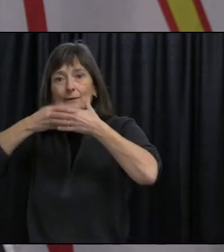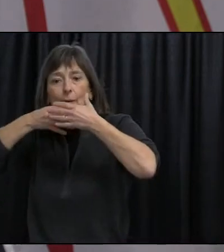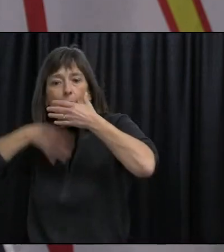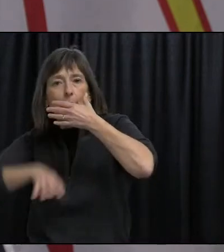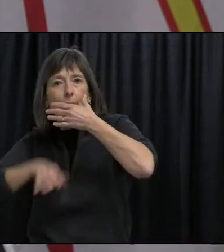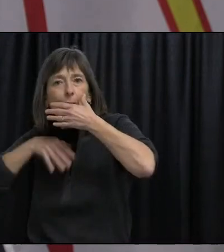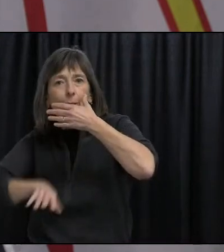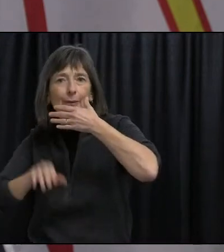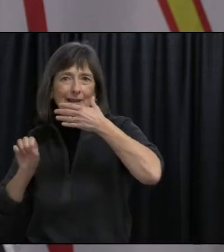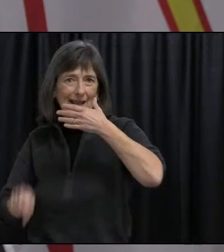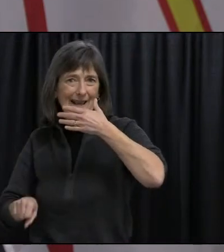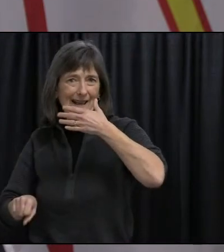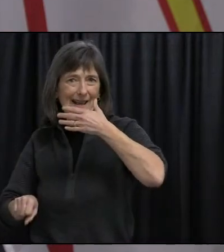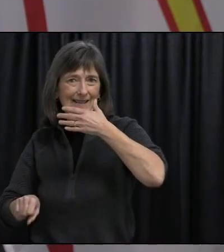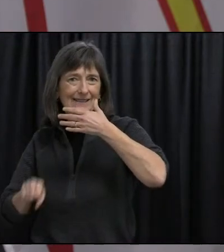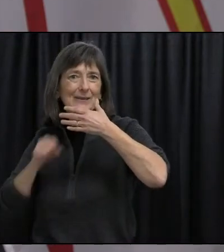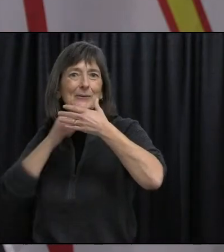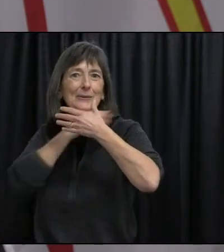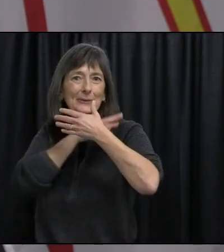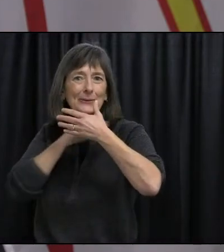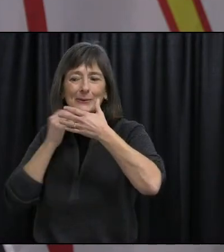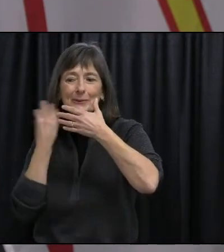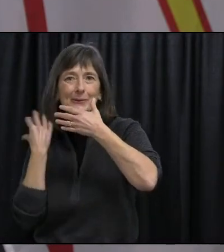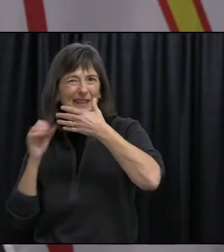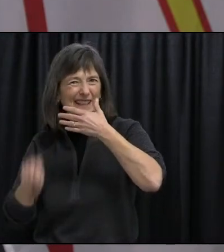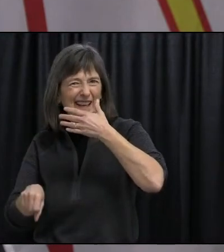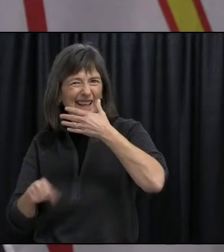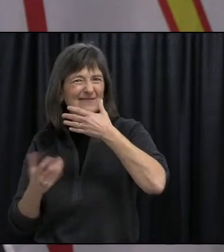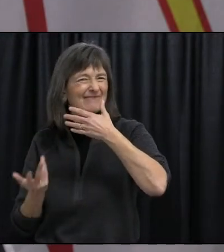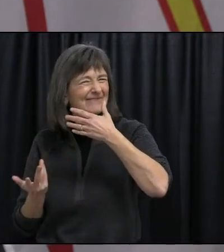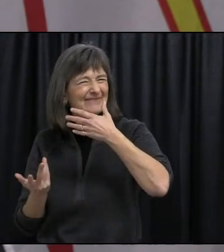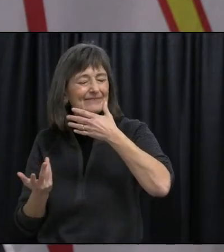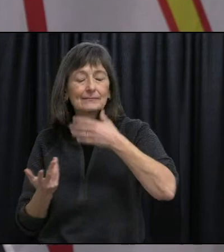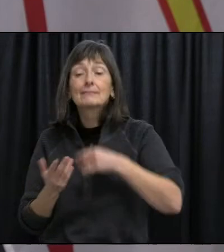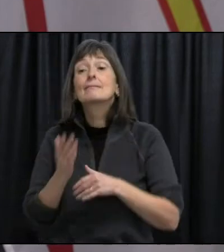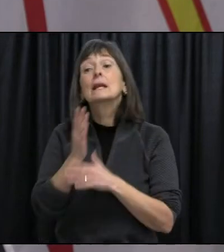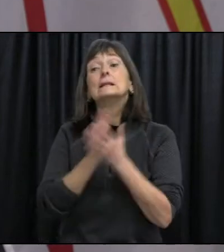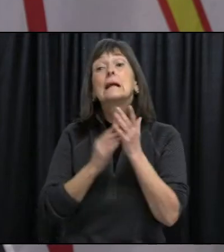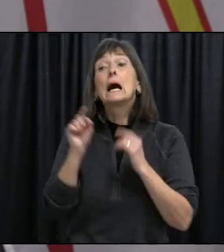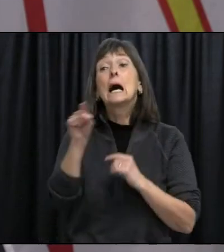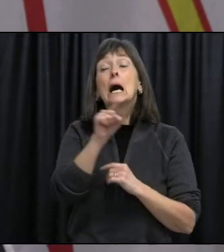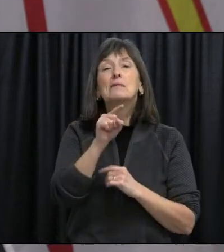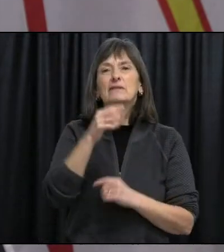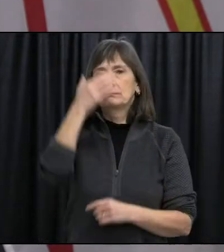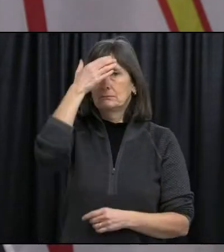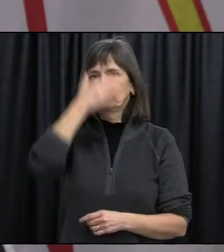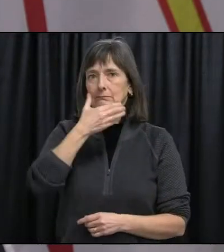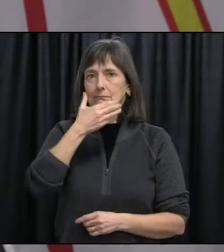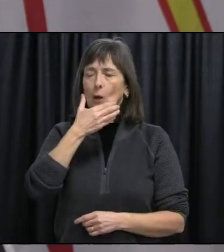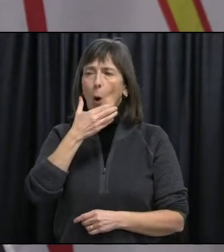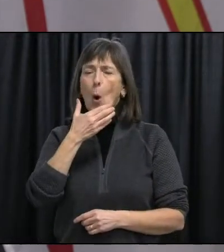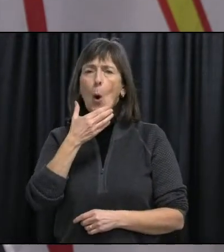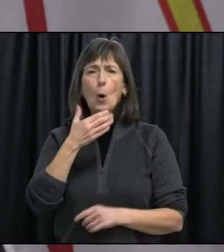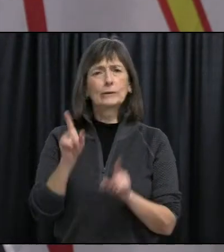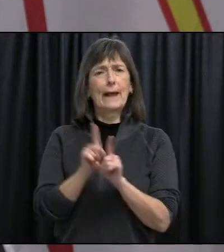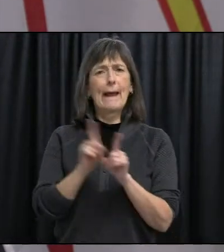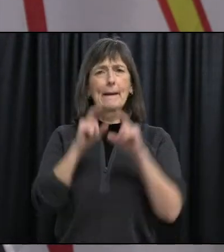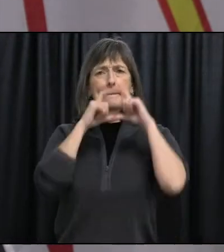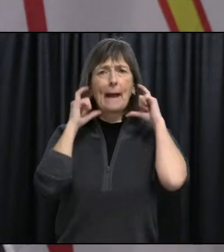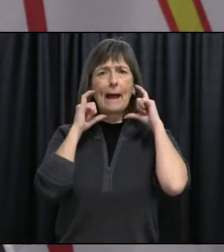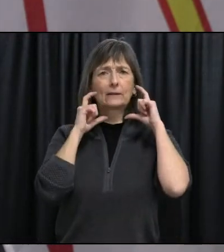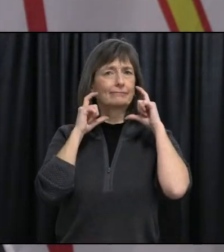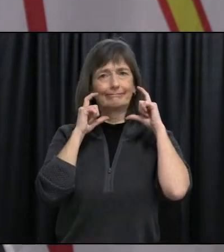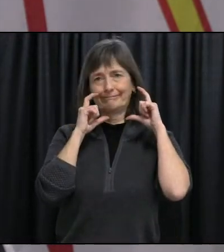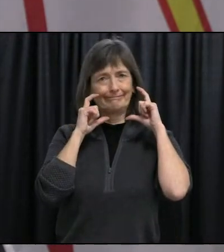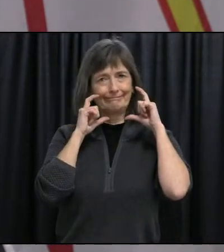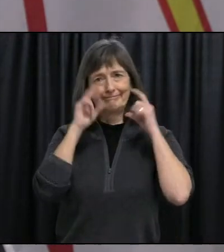better. I think some people feel that the shield offers them the same level of protection, and perhaps there's